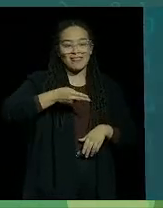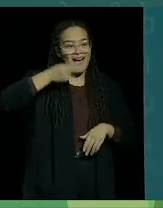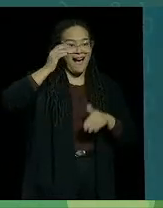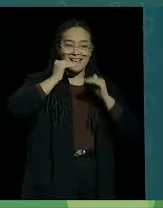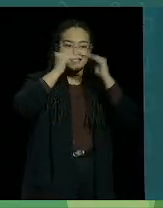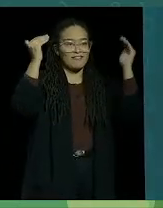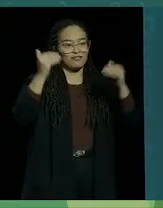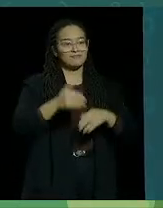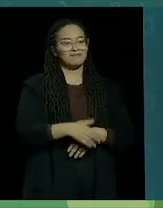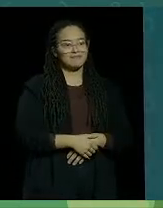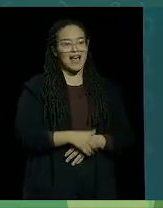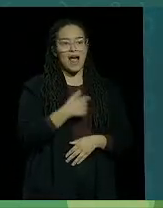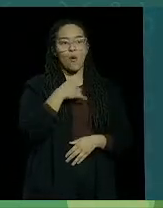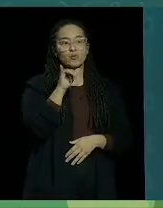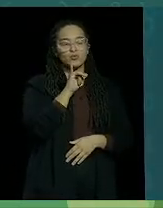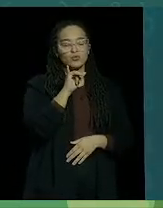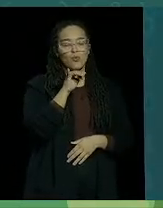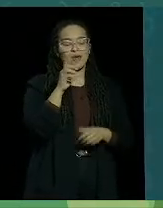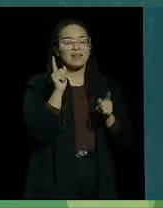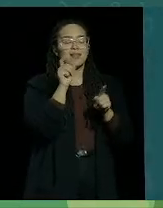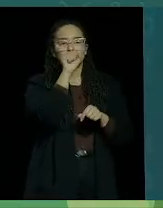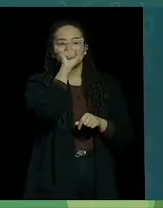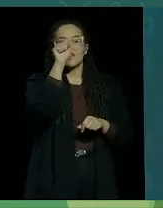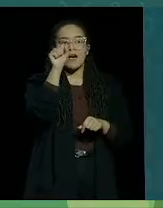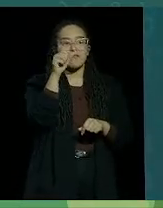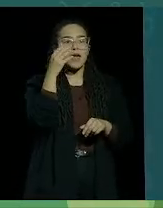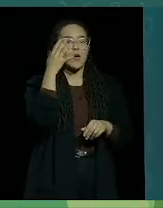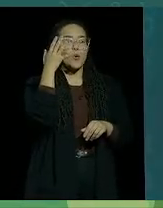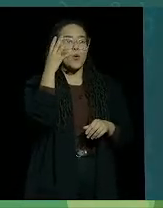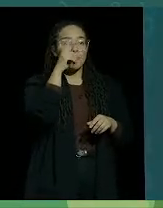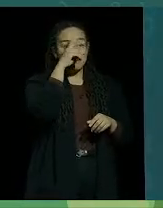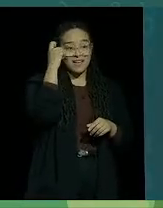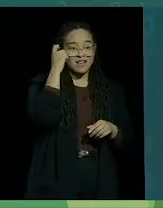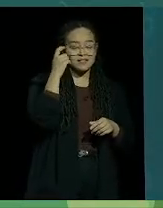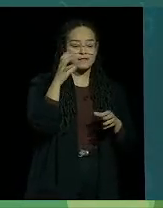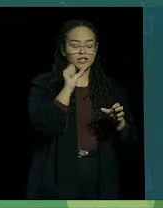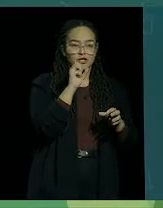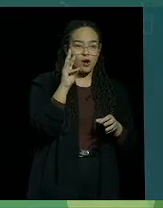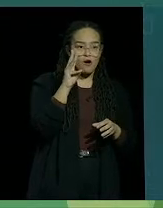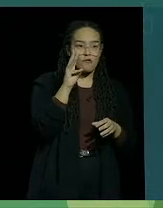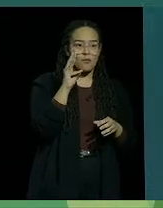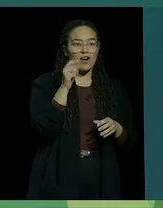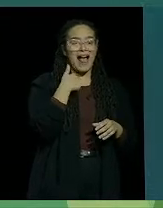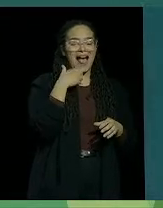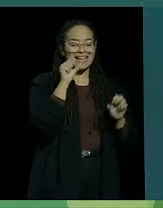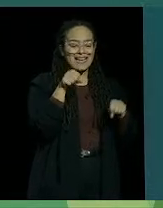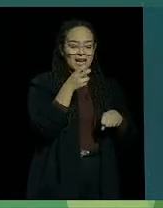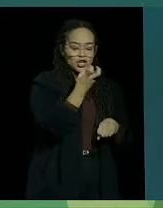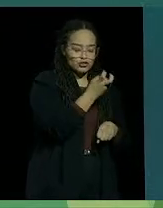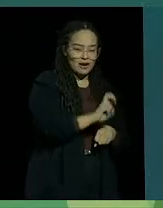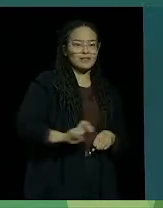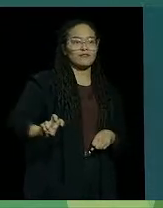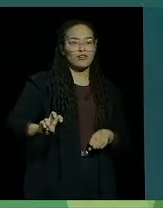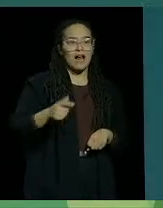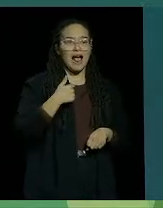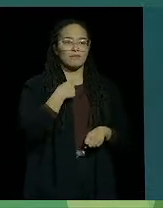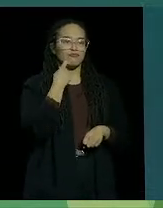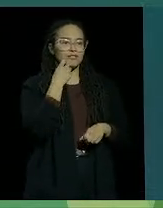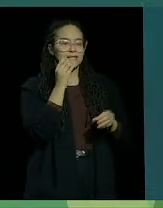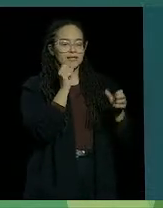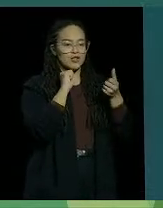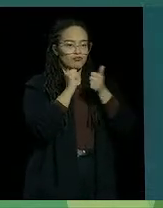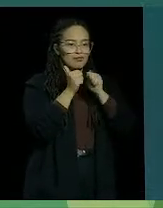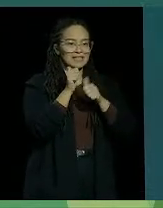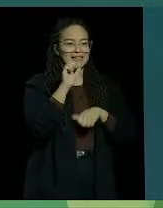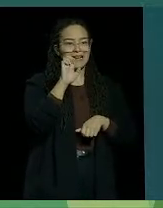at the highest level. I also love that because of the software architecture, the system is transferable. I've been racing in a Hyundai Elantra and